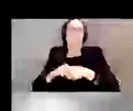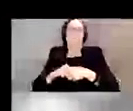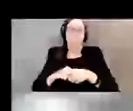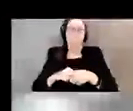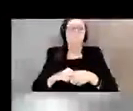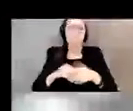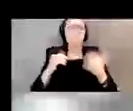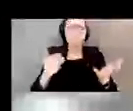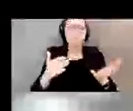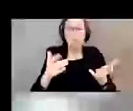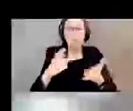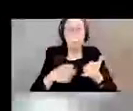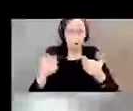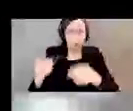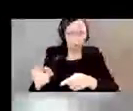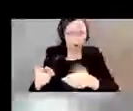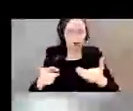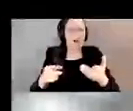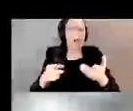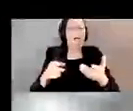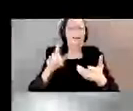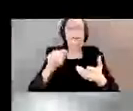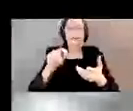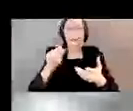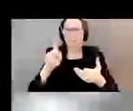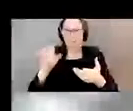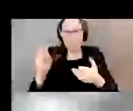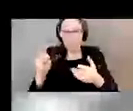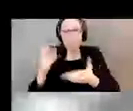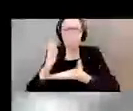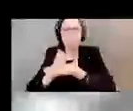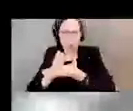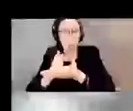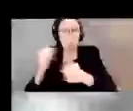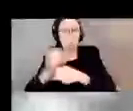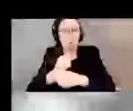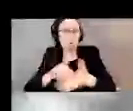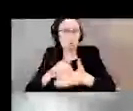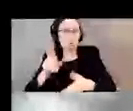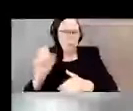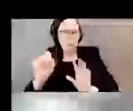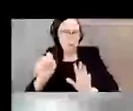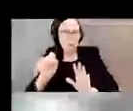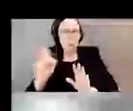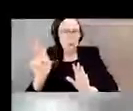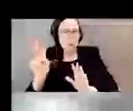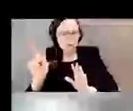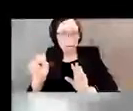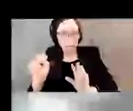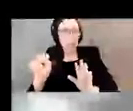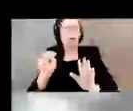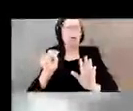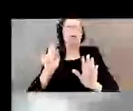Now, when this happens, okay, the Taliban ceases fighting against the United States and UN. And what it does is it